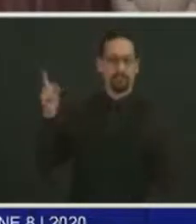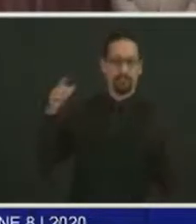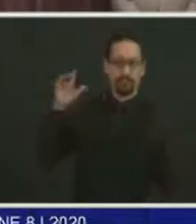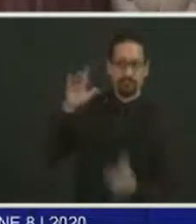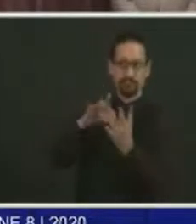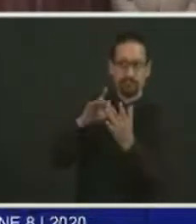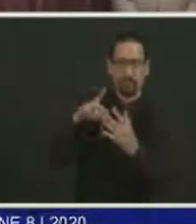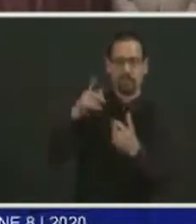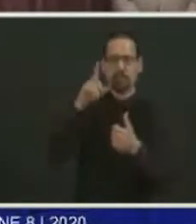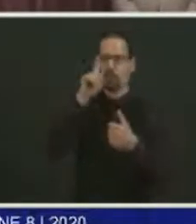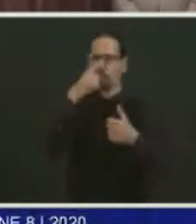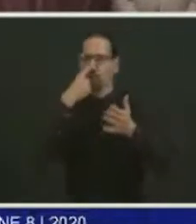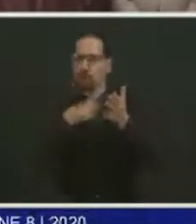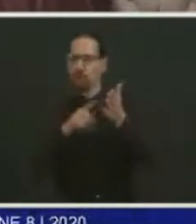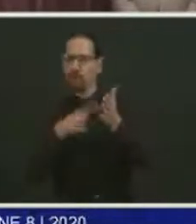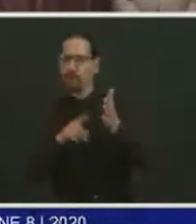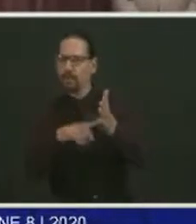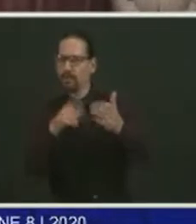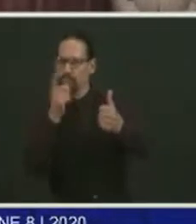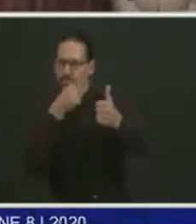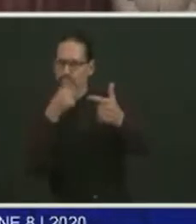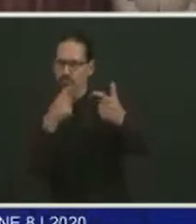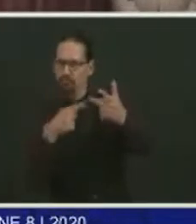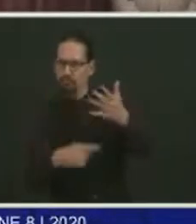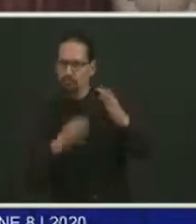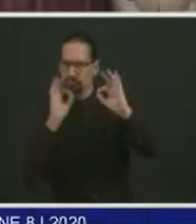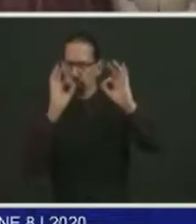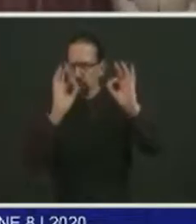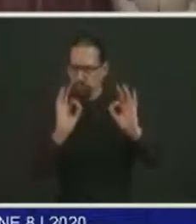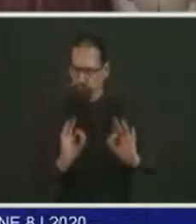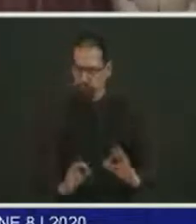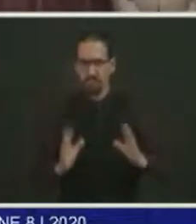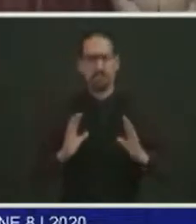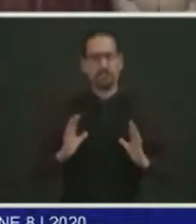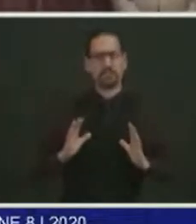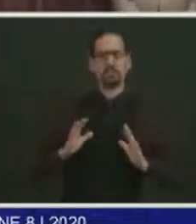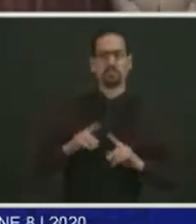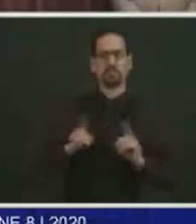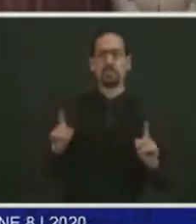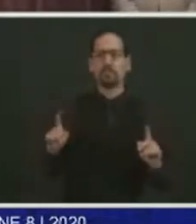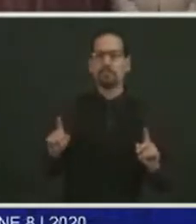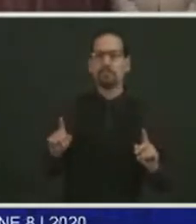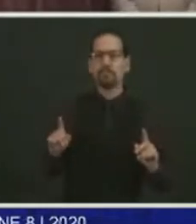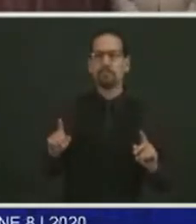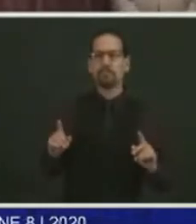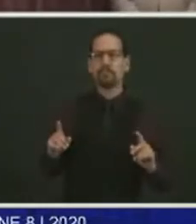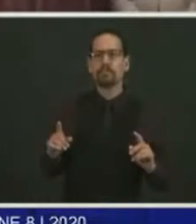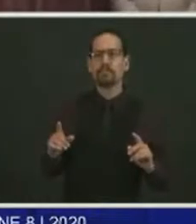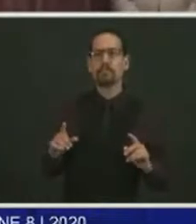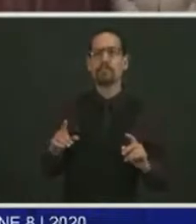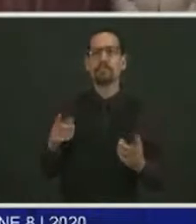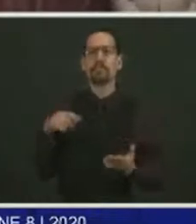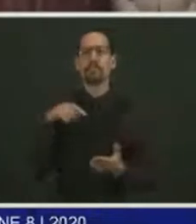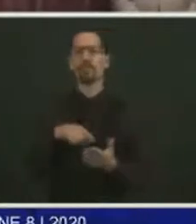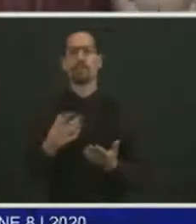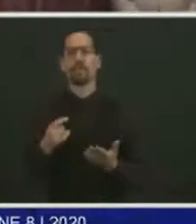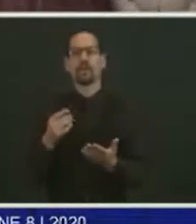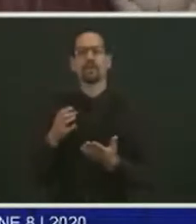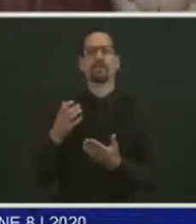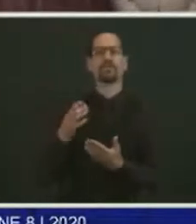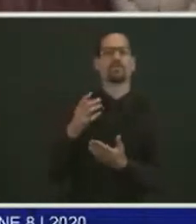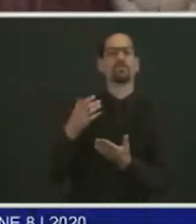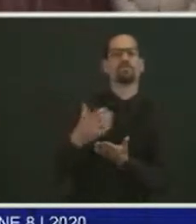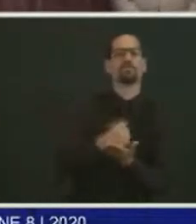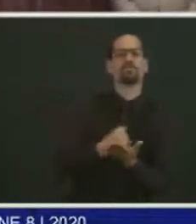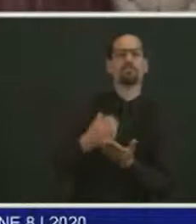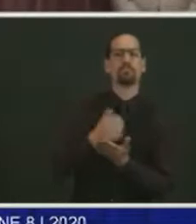fine. Okay, good. For some reason, it went to Commerce. Commerce said you can't do this. And the reason was